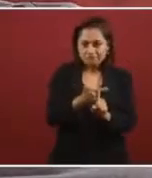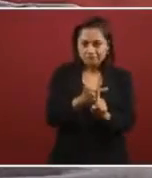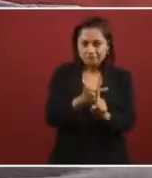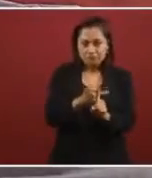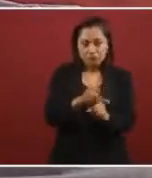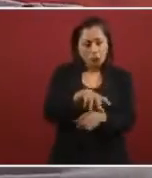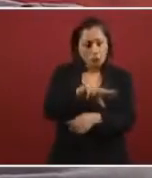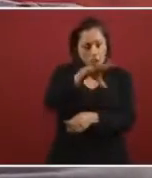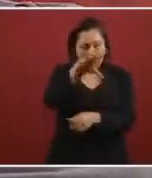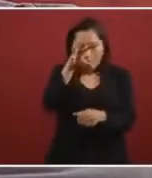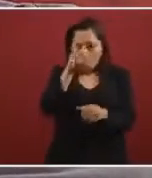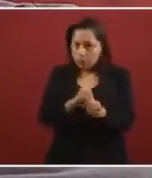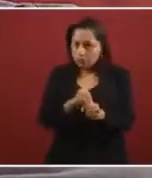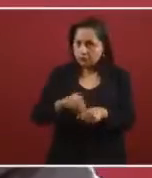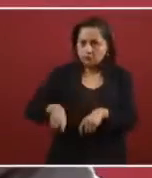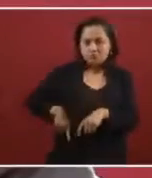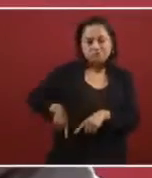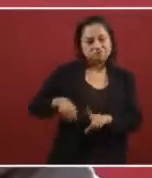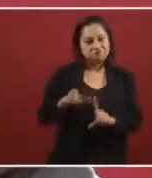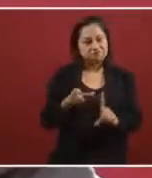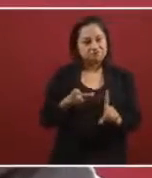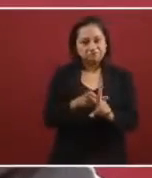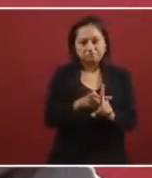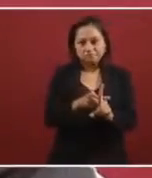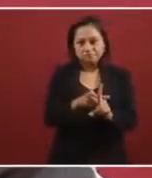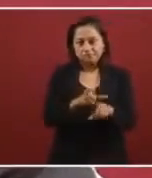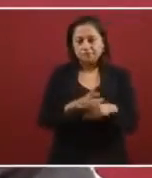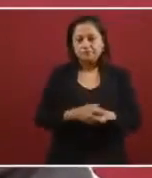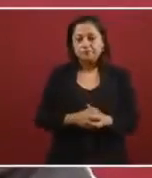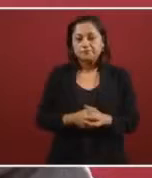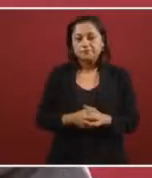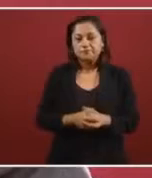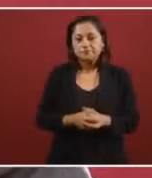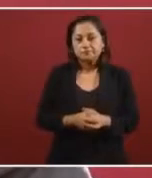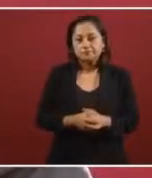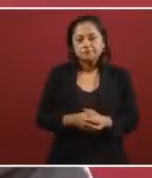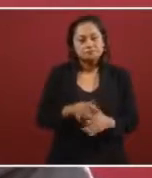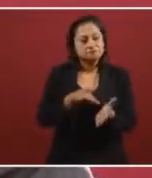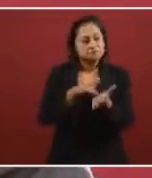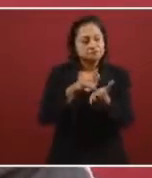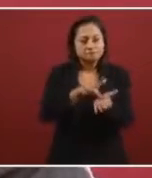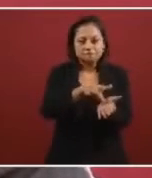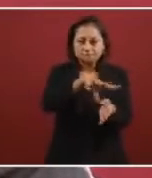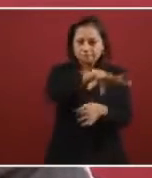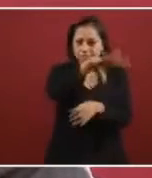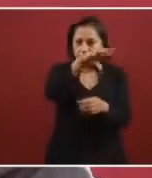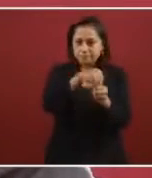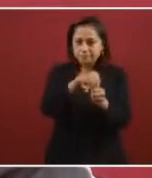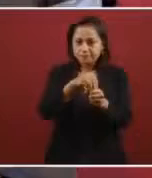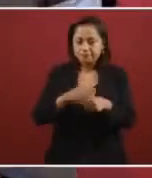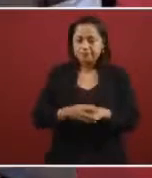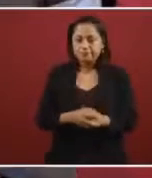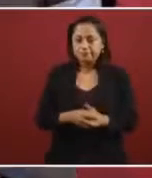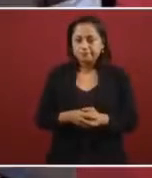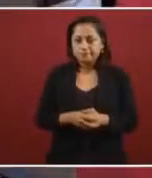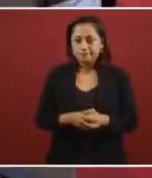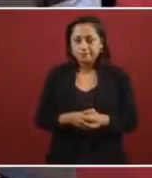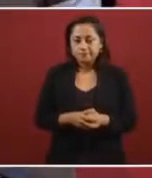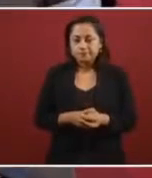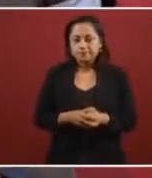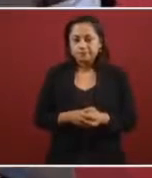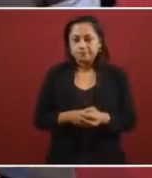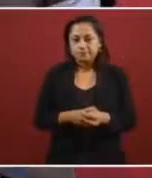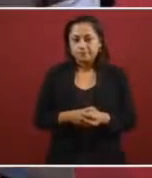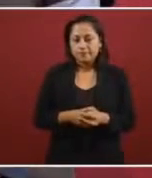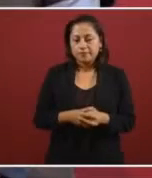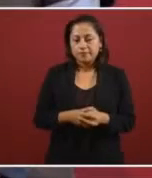Toda la protección del Estado. All the protection of the Todo el state. apoyo All the support del gobierno. from